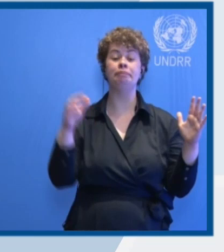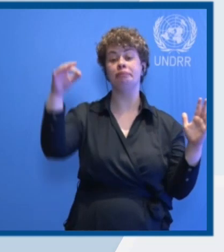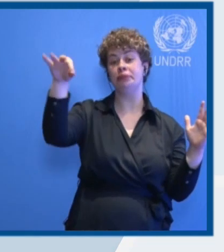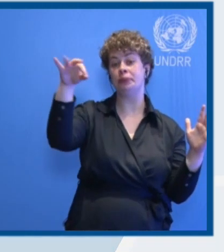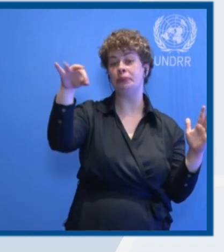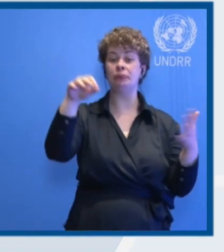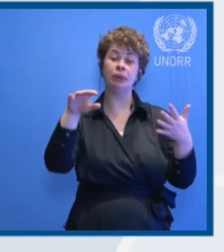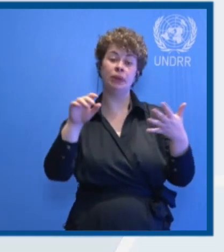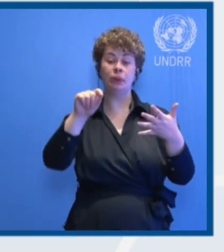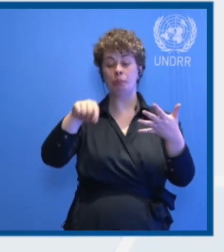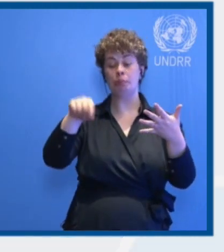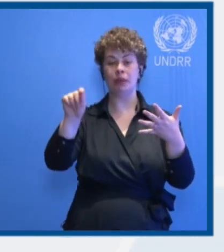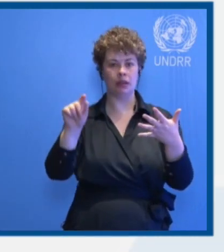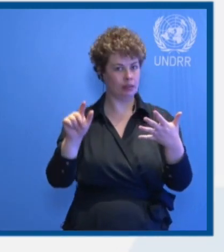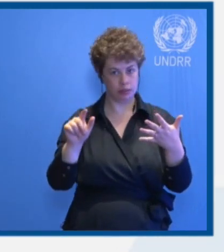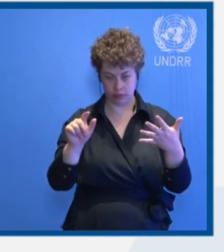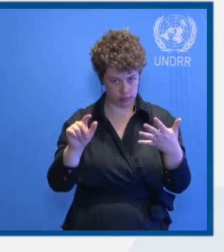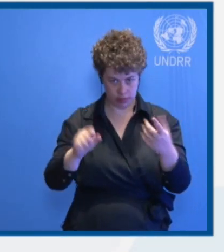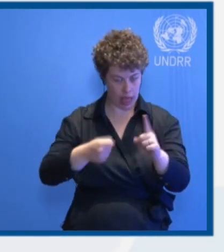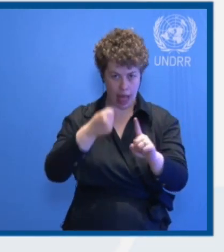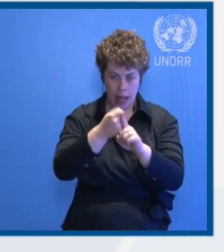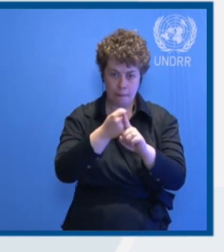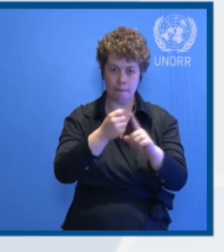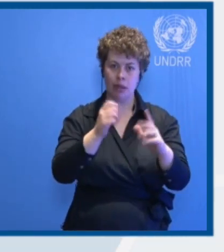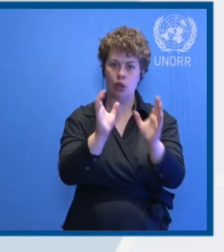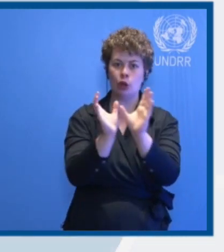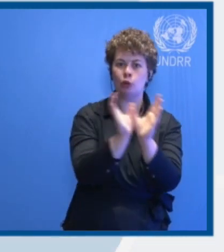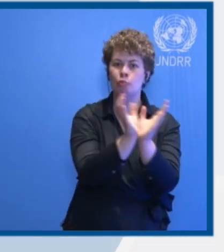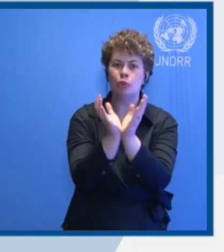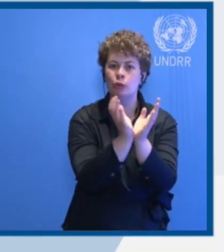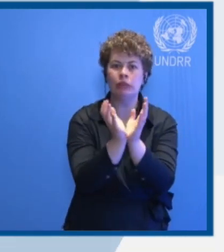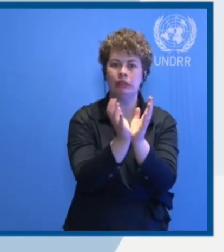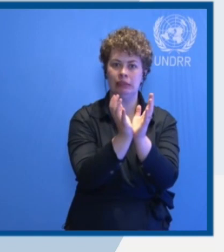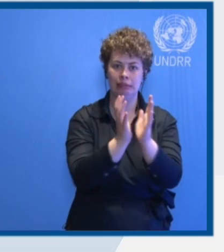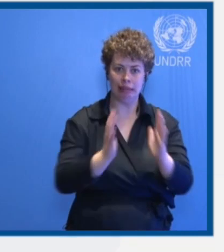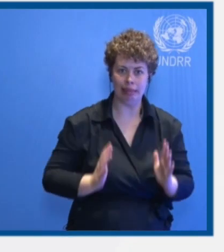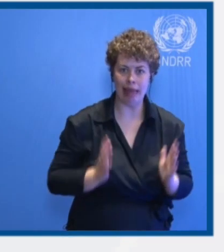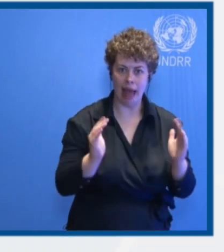economic opportunities for communities that helps in reducing the vulnerabilities that actually